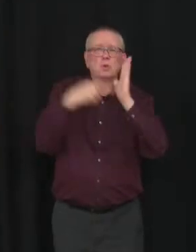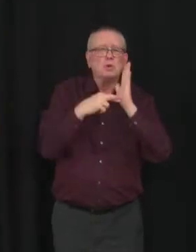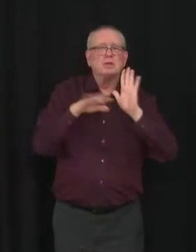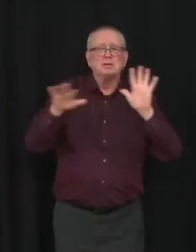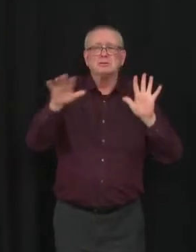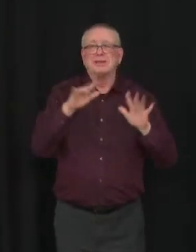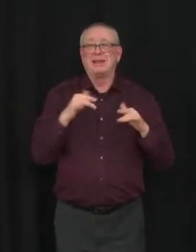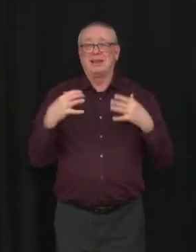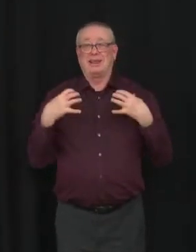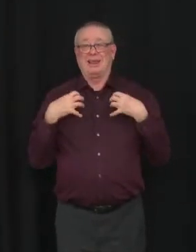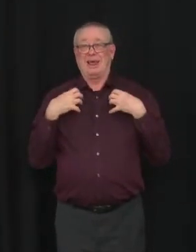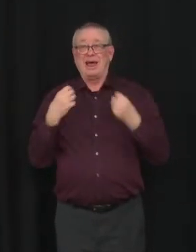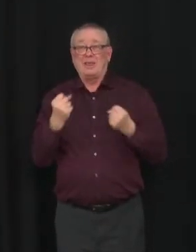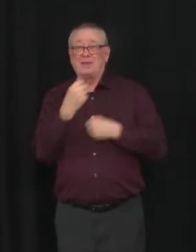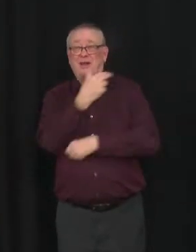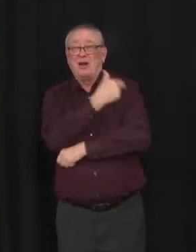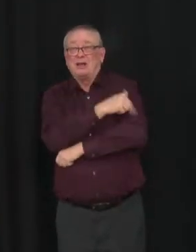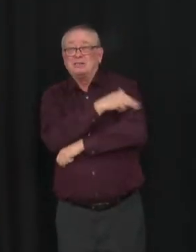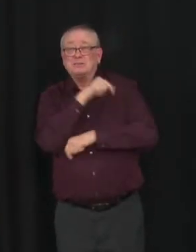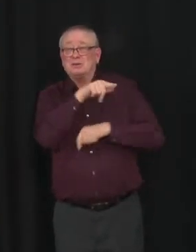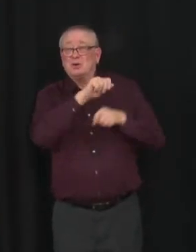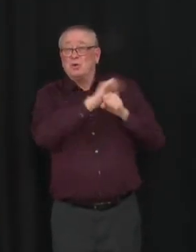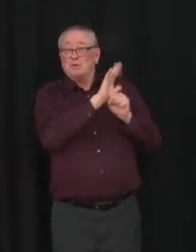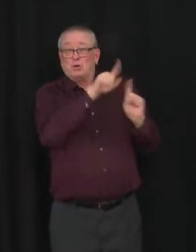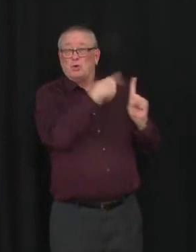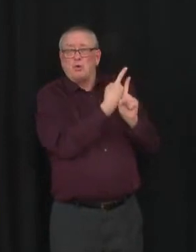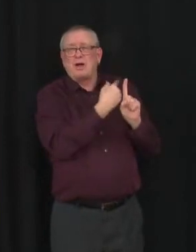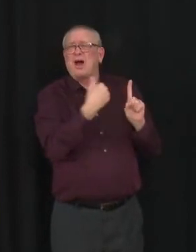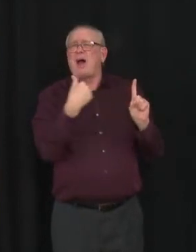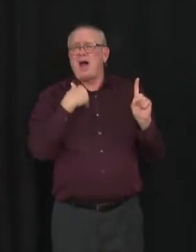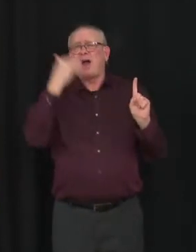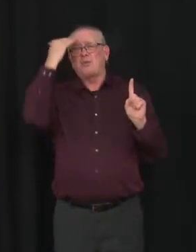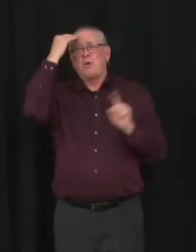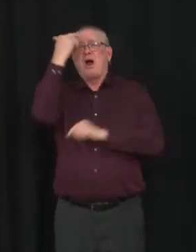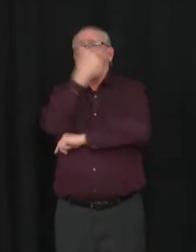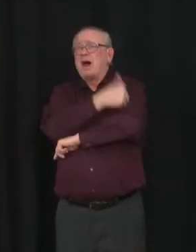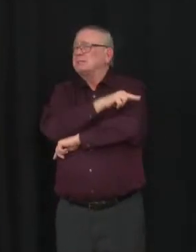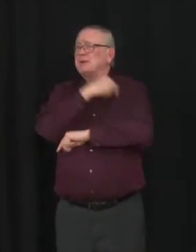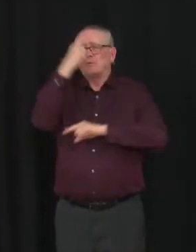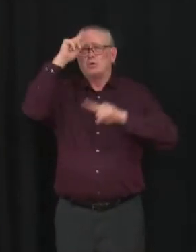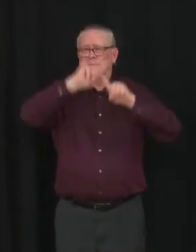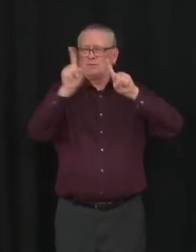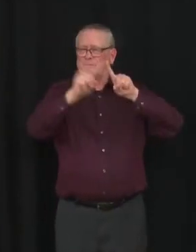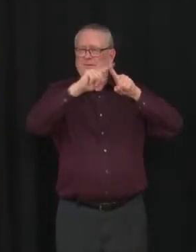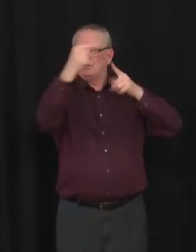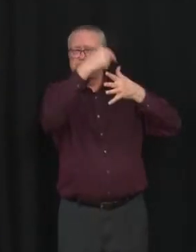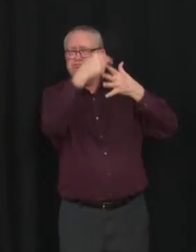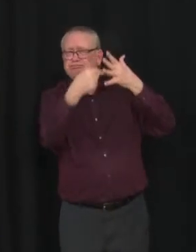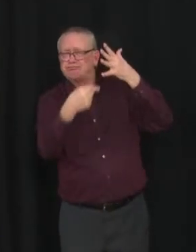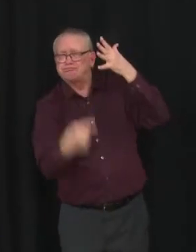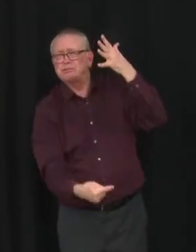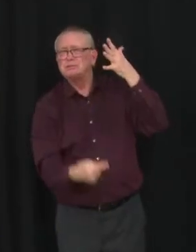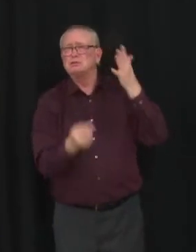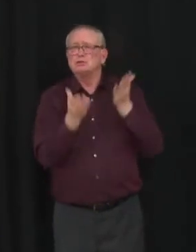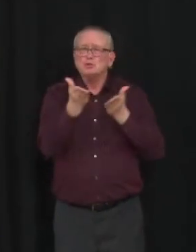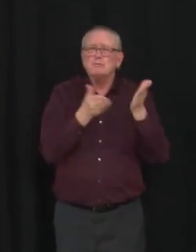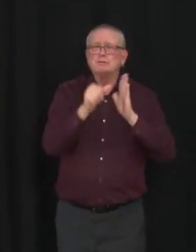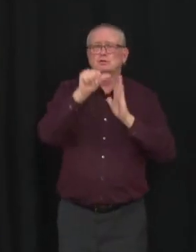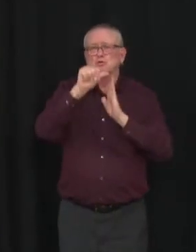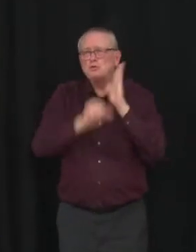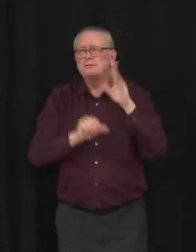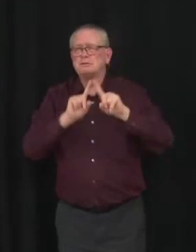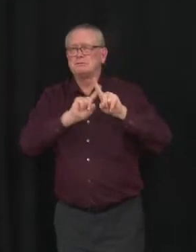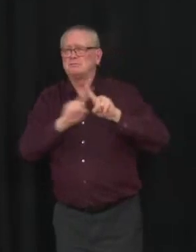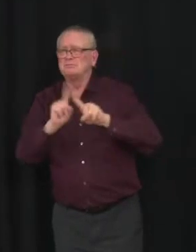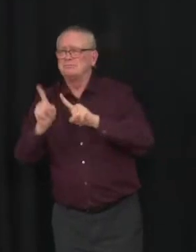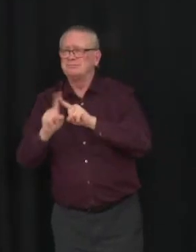COVID, and that's why we're taking the steps necessary to ensure our healthcare system will remain available to everyone who needs it. We know that